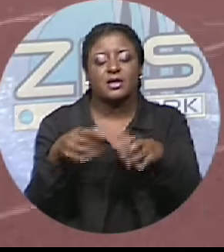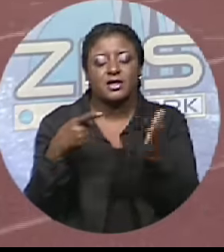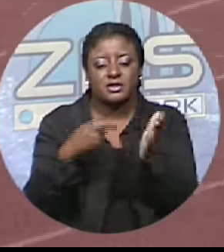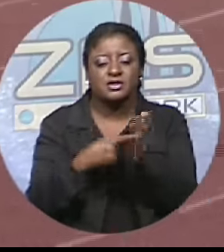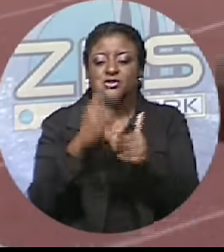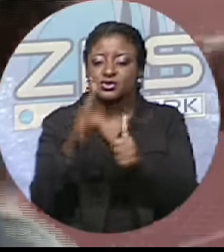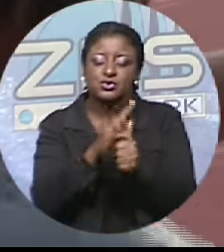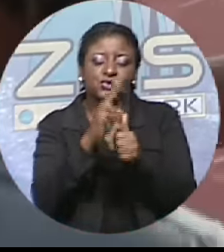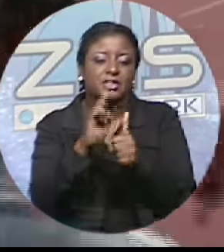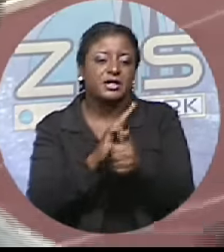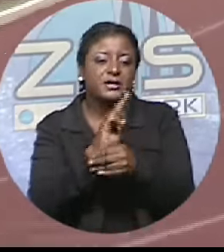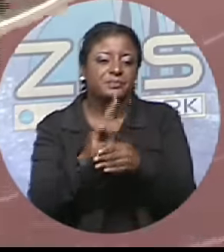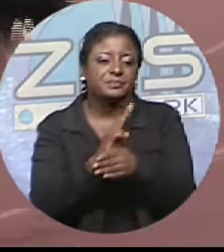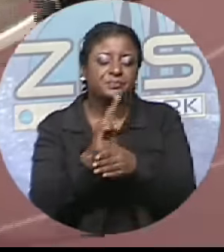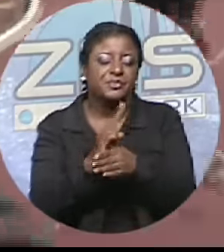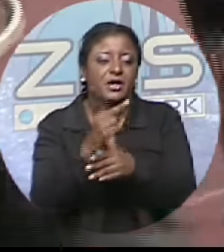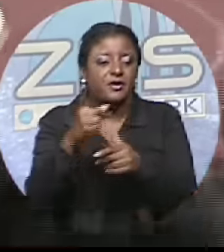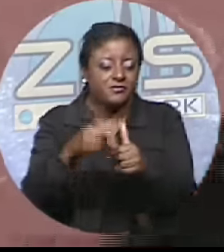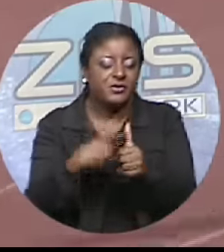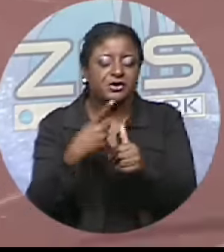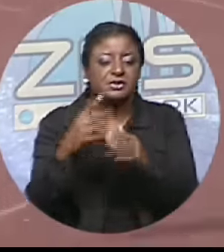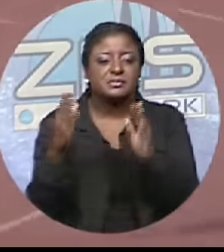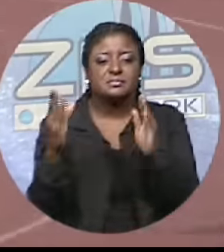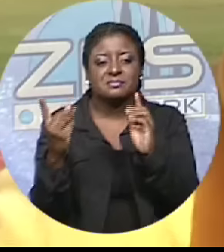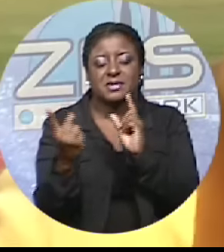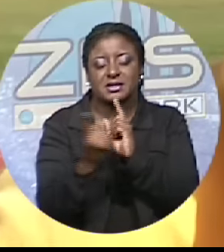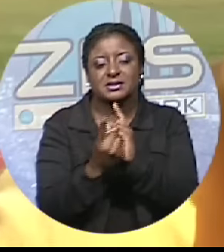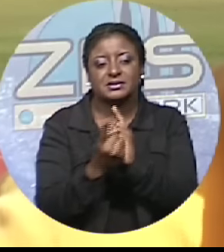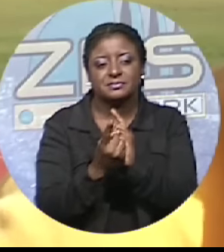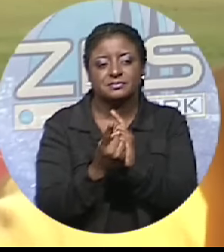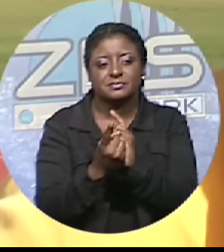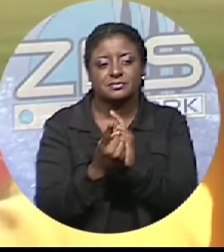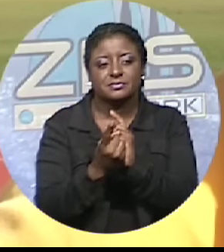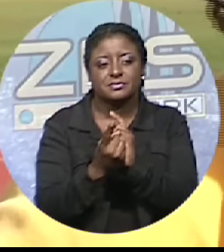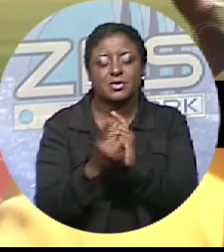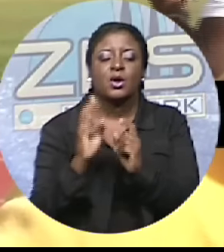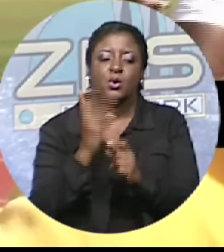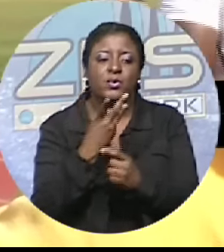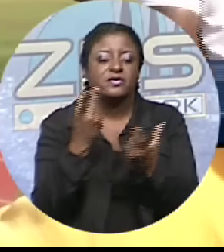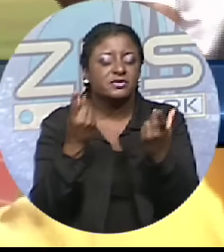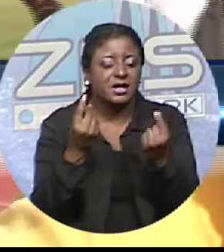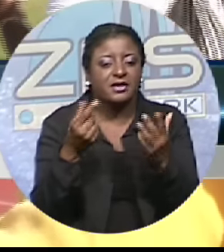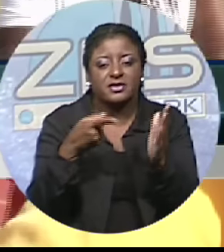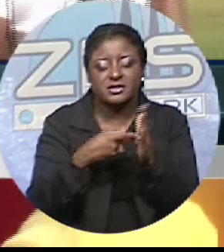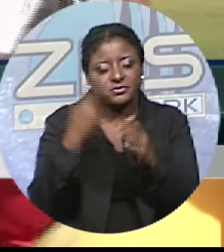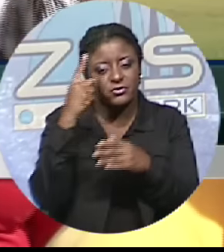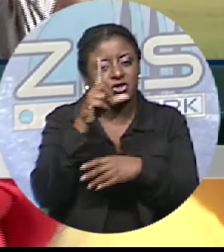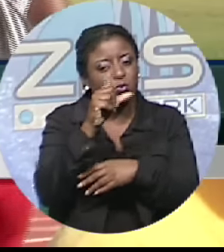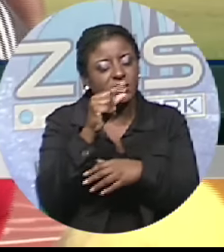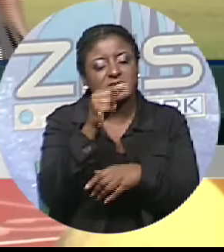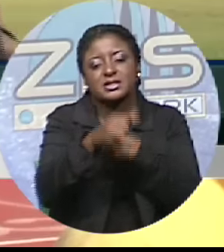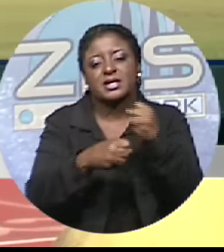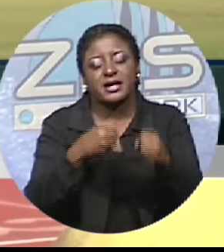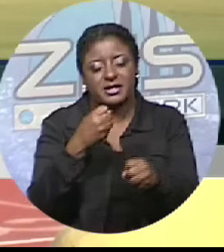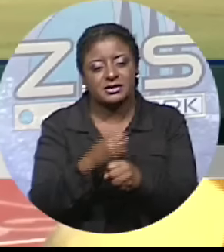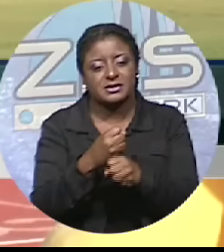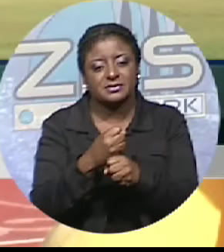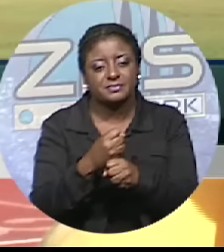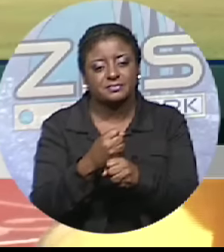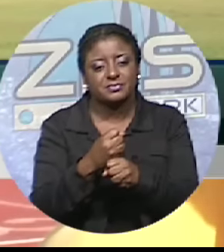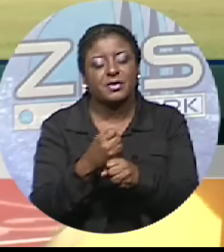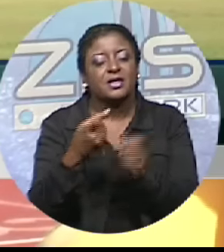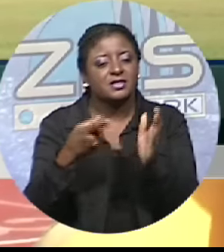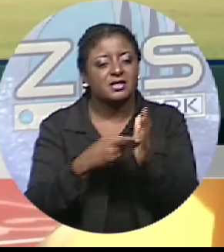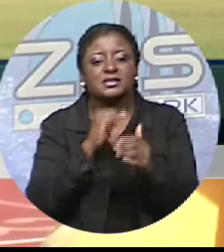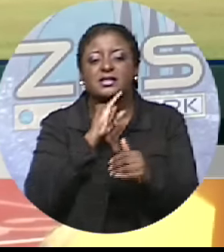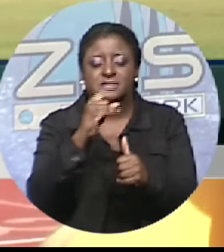Every year for the past 20 years we've been doing this now, and it's obviously the first regular meet of the year. The odd distance is the first meet, but this is the